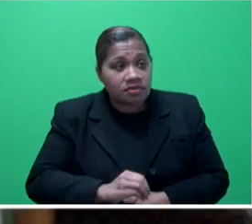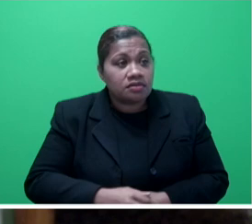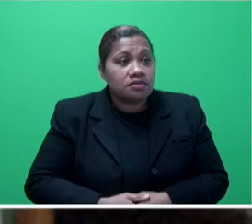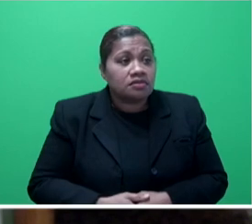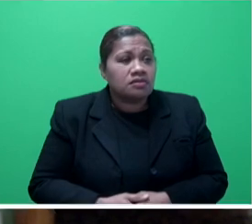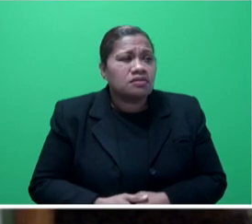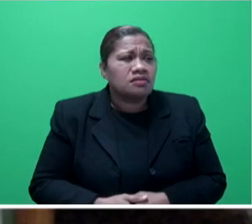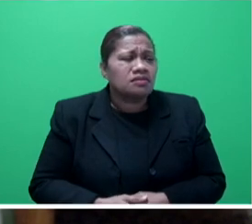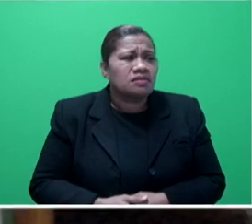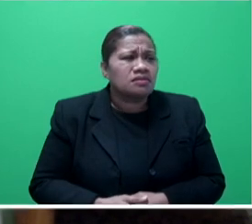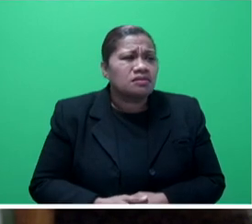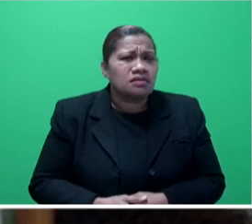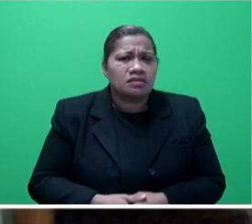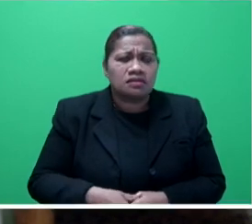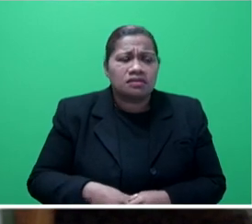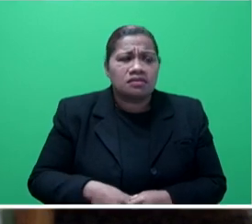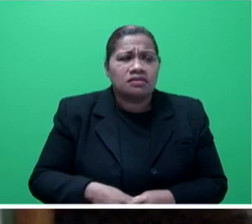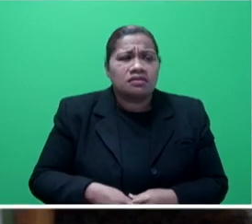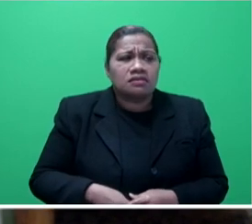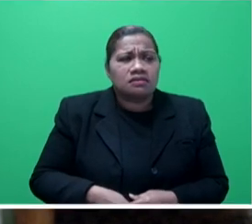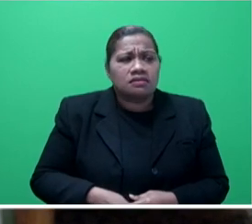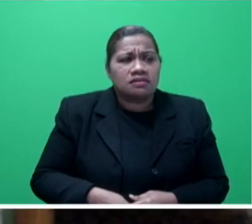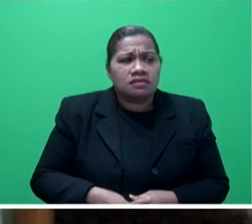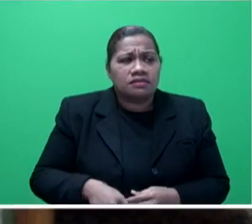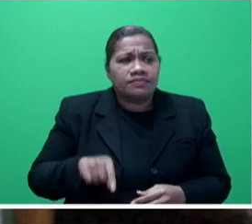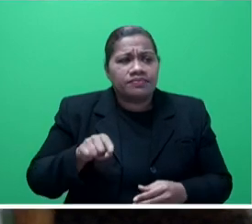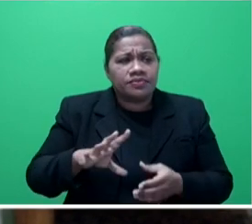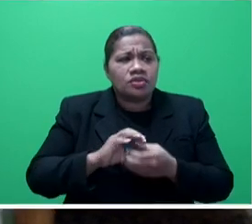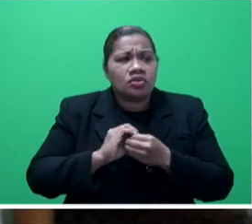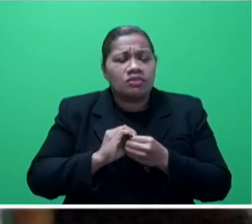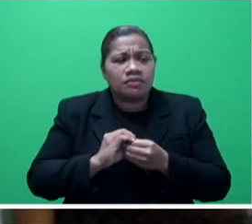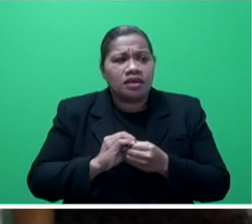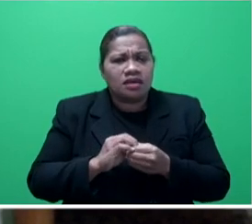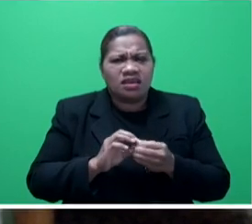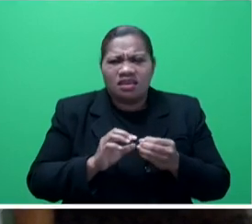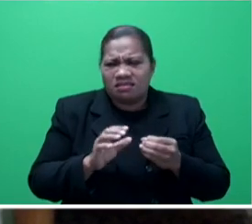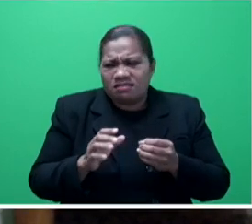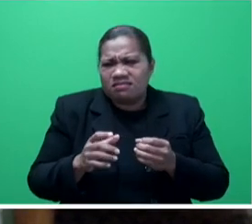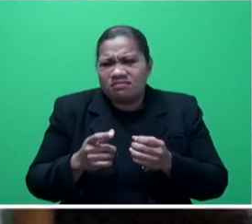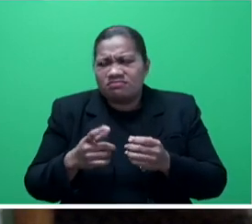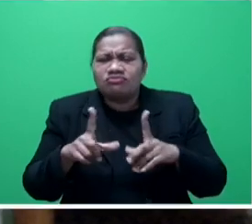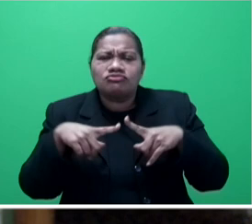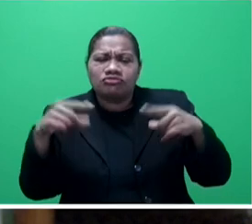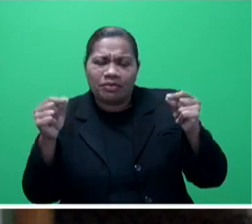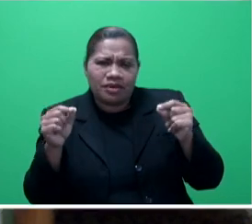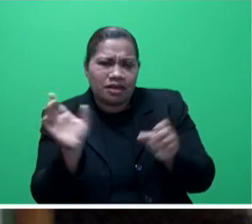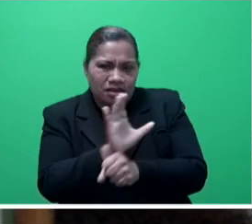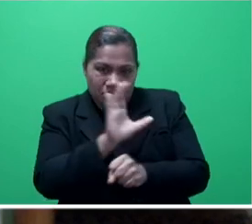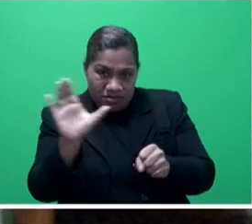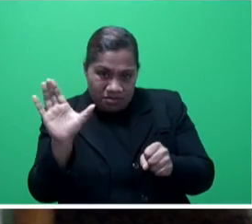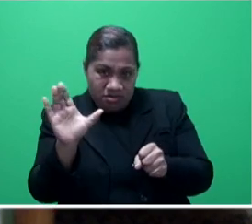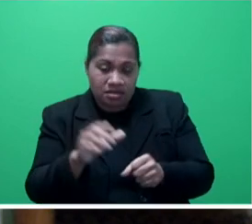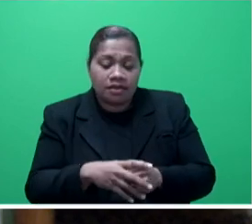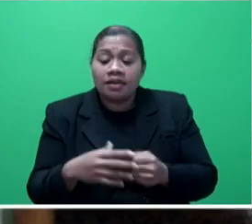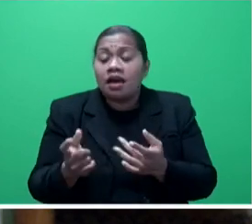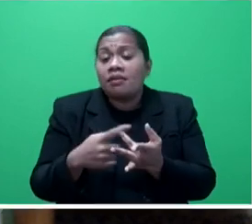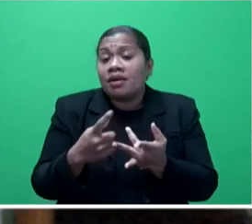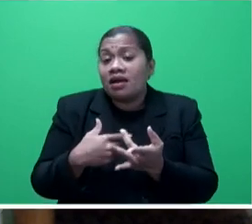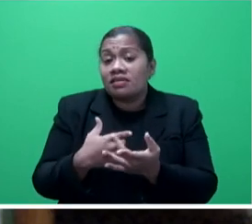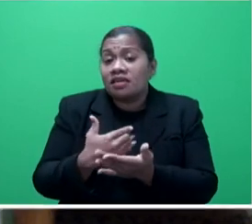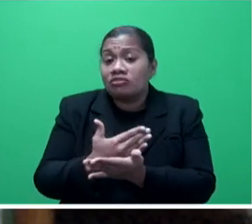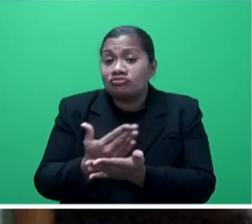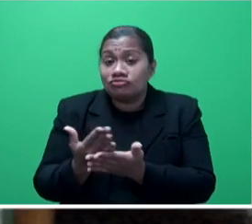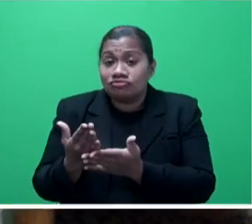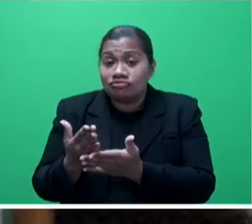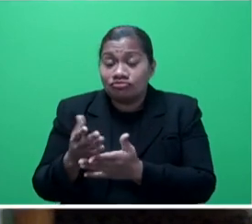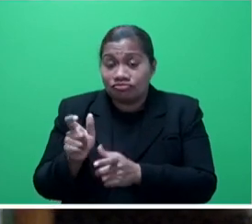Limited. And Sevens, Mr. Speaker, sir, is owned by Chugoko, which is a private Japanese company. And the other shareholder is Jibic, which is a